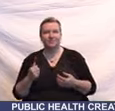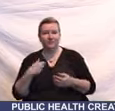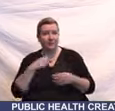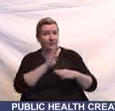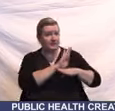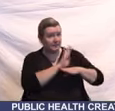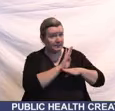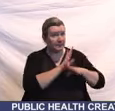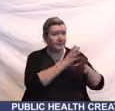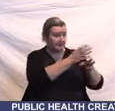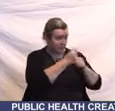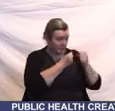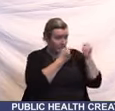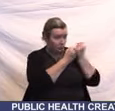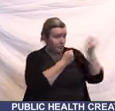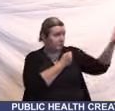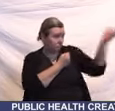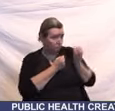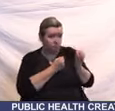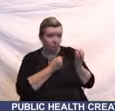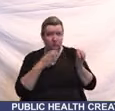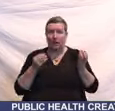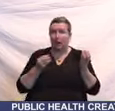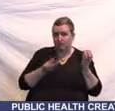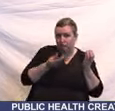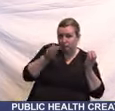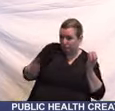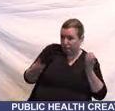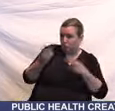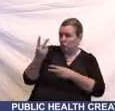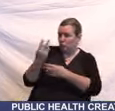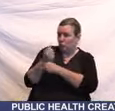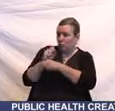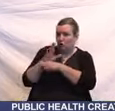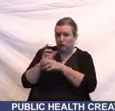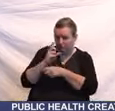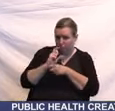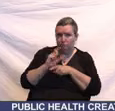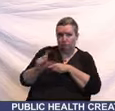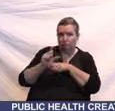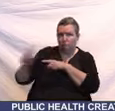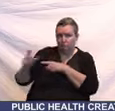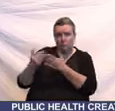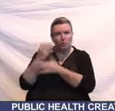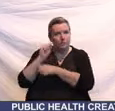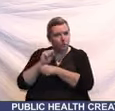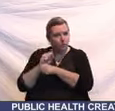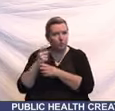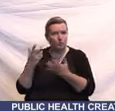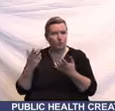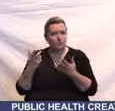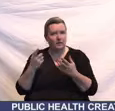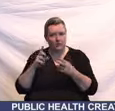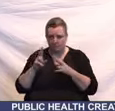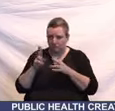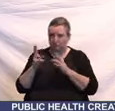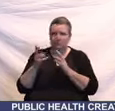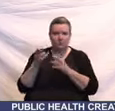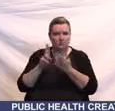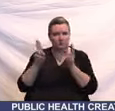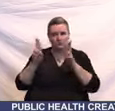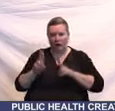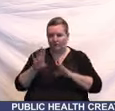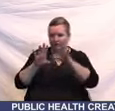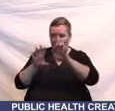new employees, and in turn, those employees get a one-time signing bonus and a start on a new career. I had the great honor of speaking